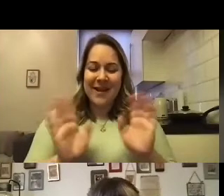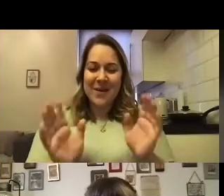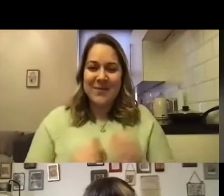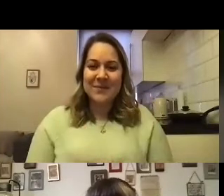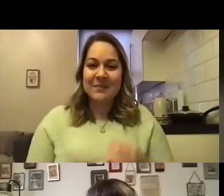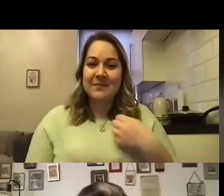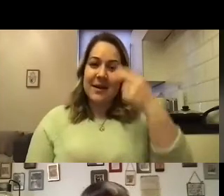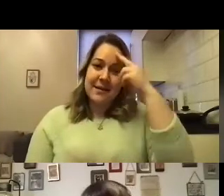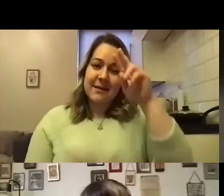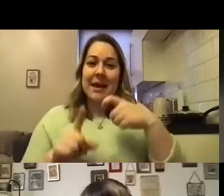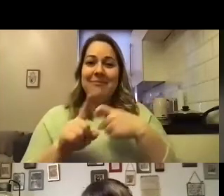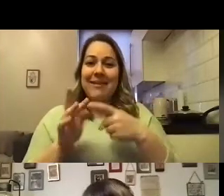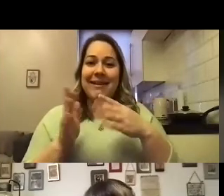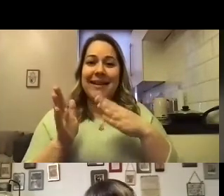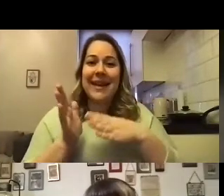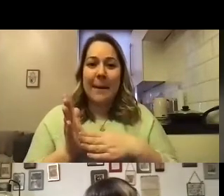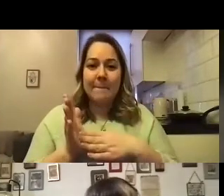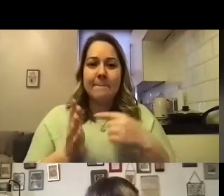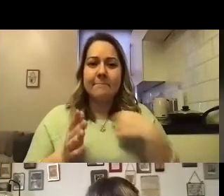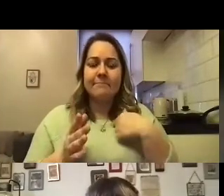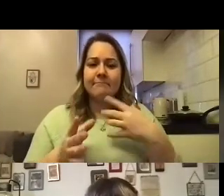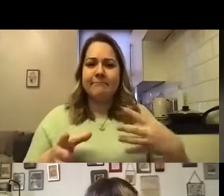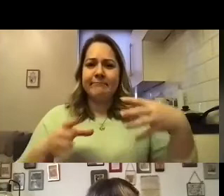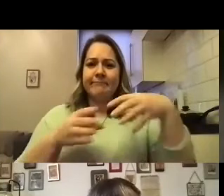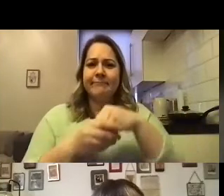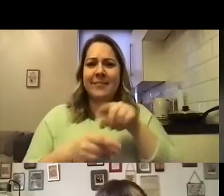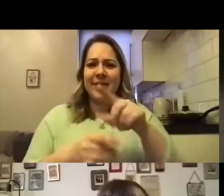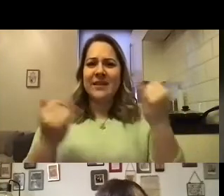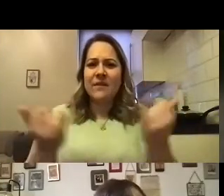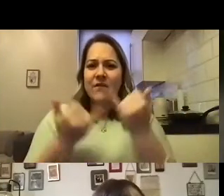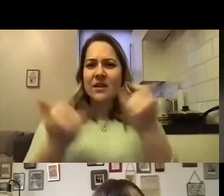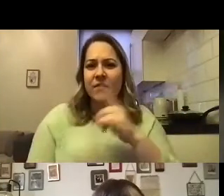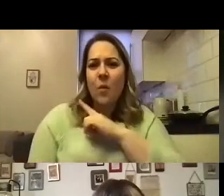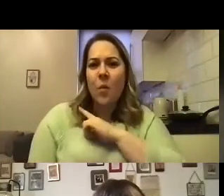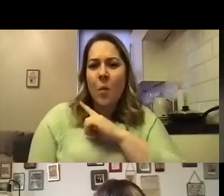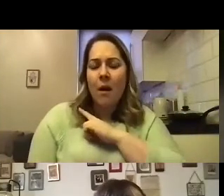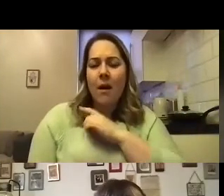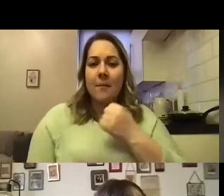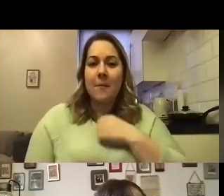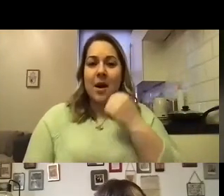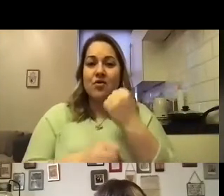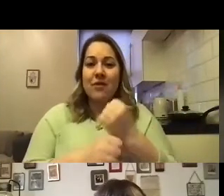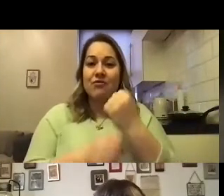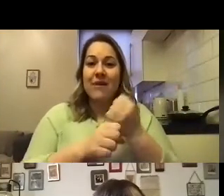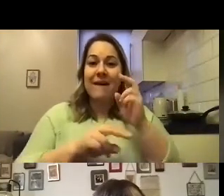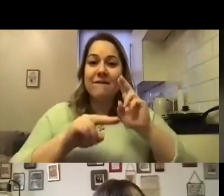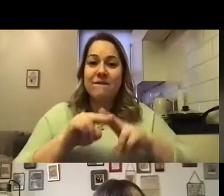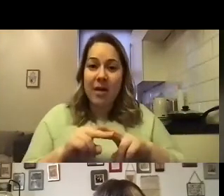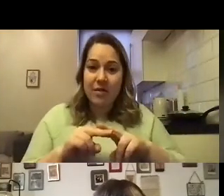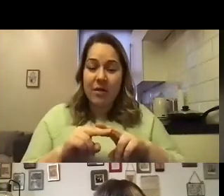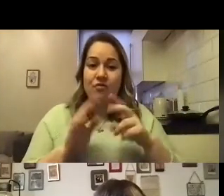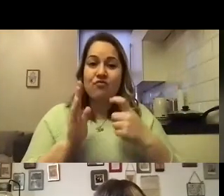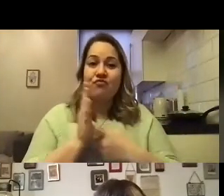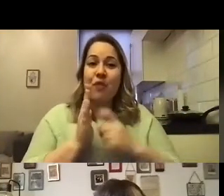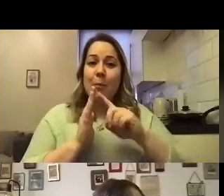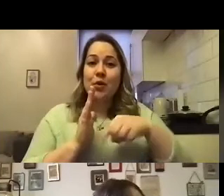Hi, I'm Kim Waxham. The reason I got involved in this festival is that my great-grandfather was Robert John Hopwood, and he